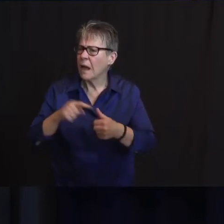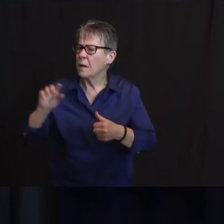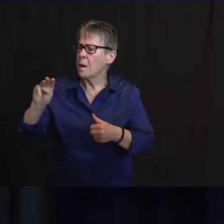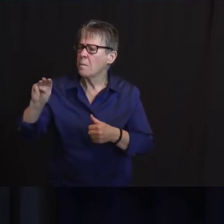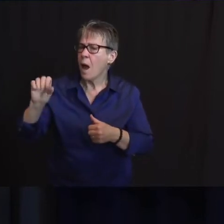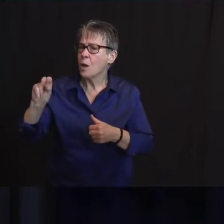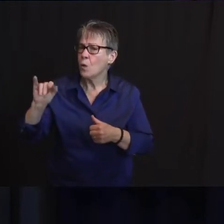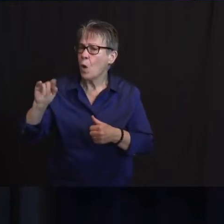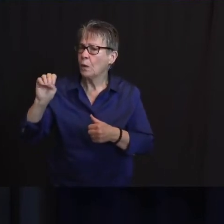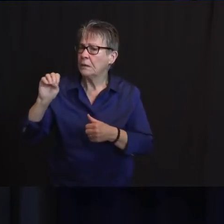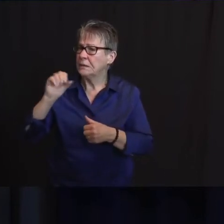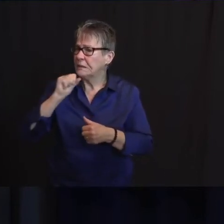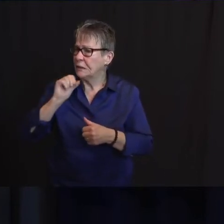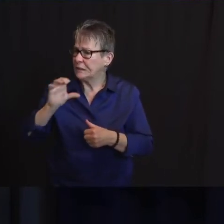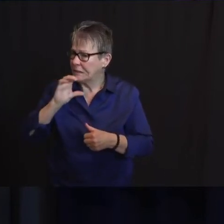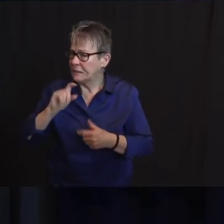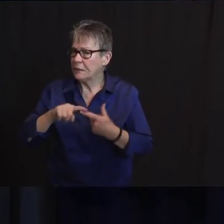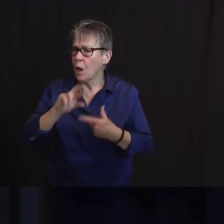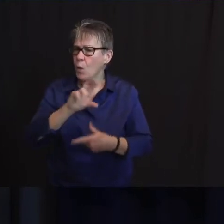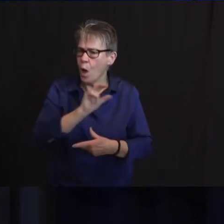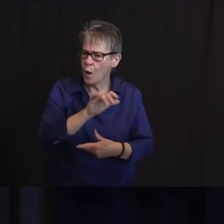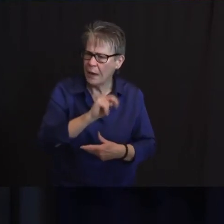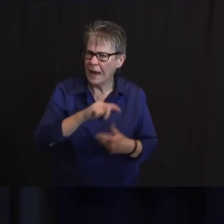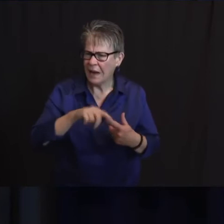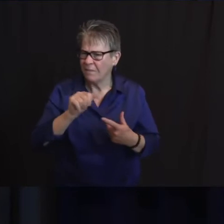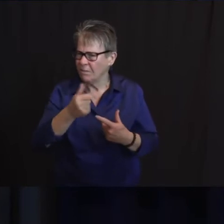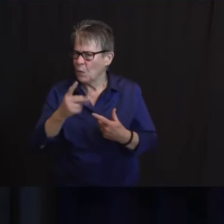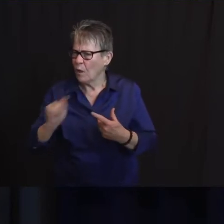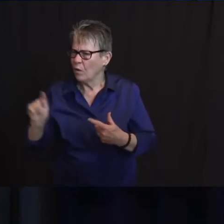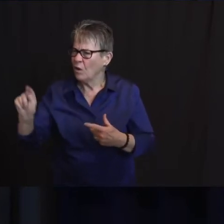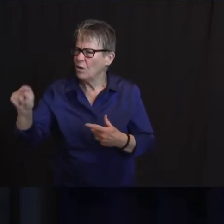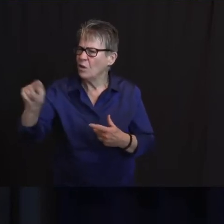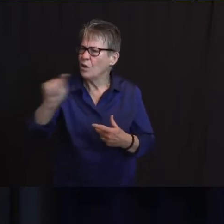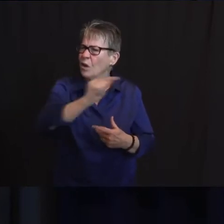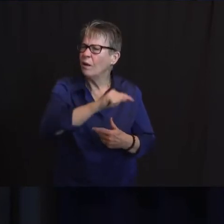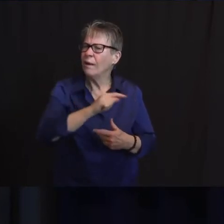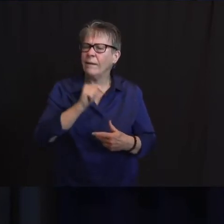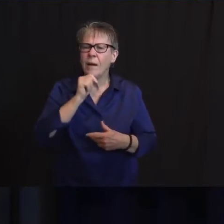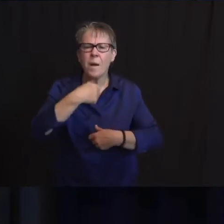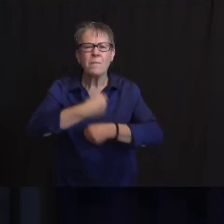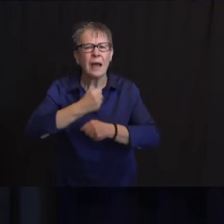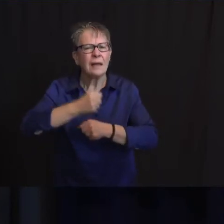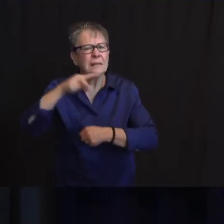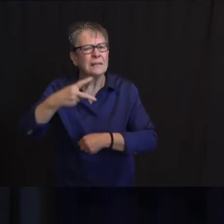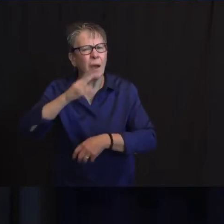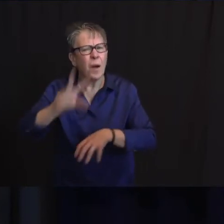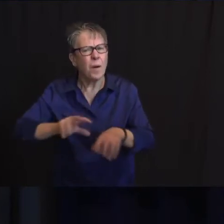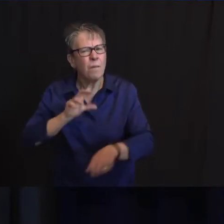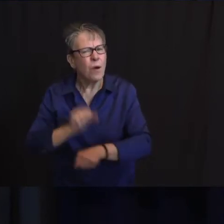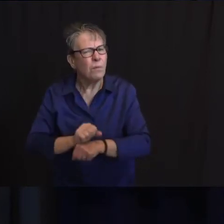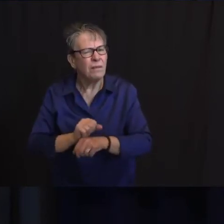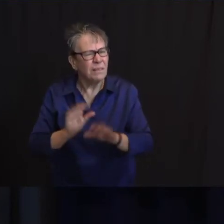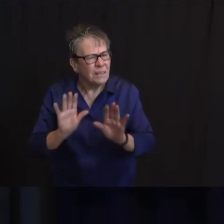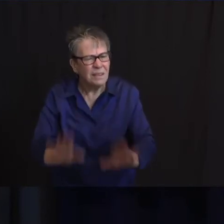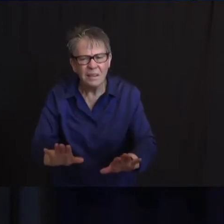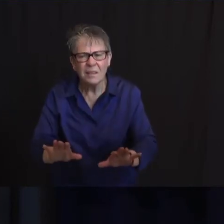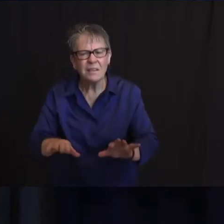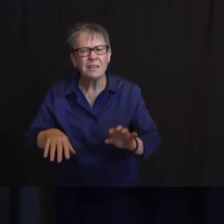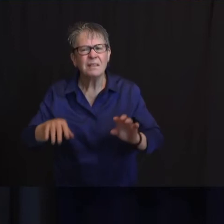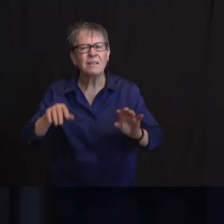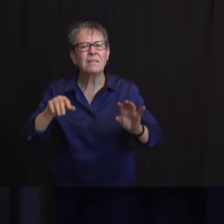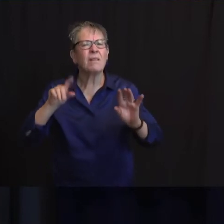a couple of other sites that did not make the appointments. We will follow up on every single one of them. The second doses are